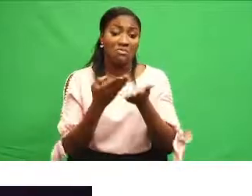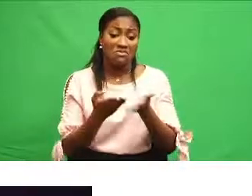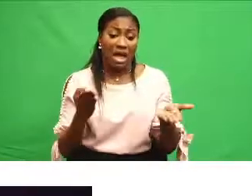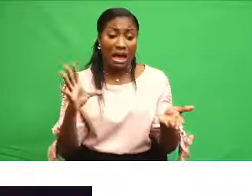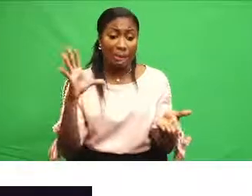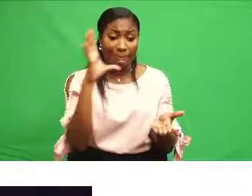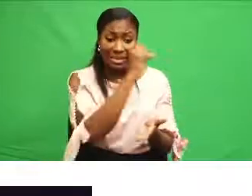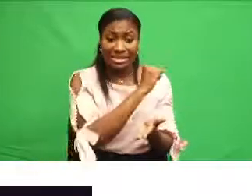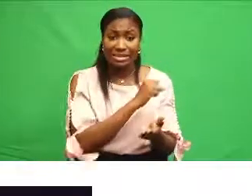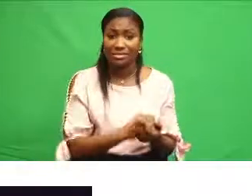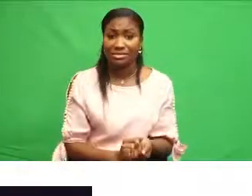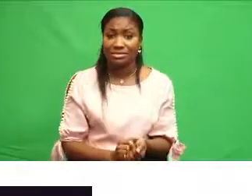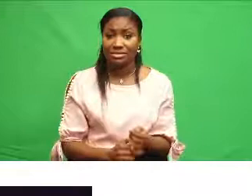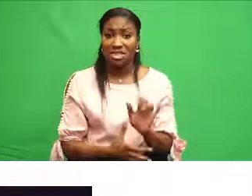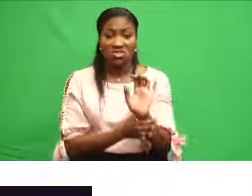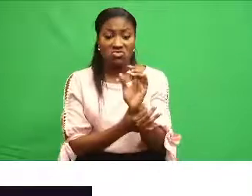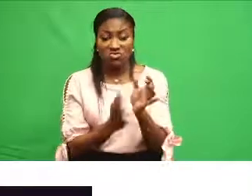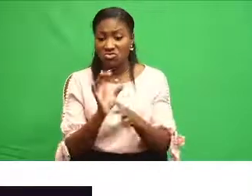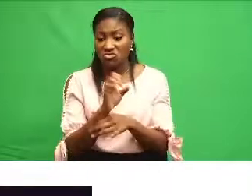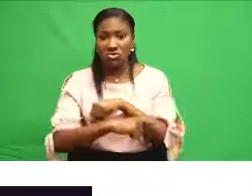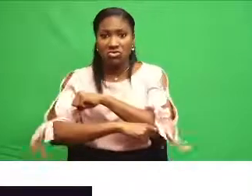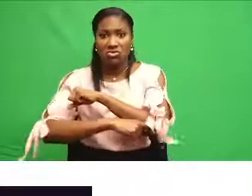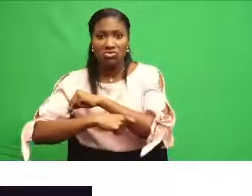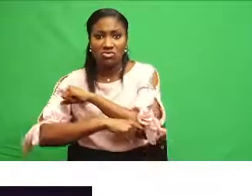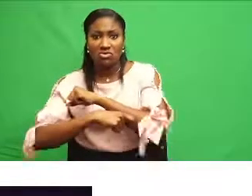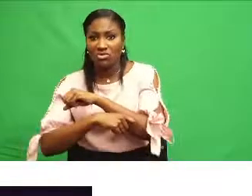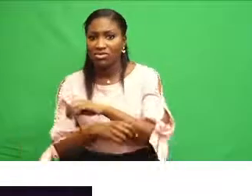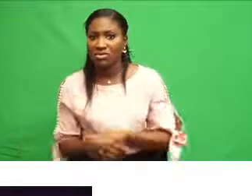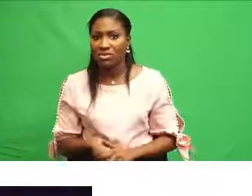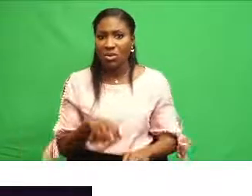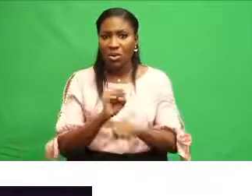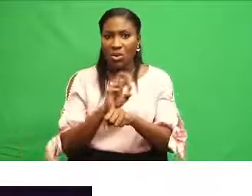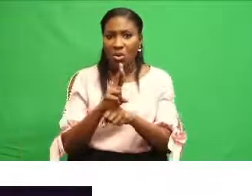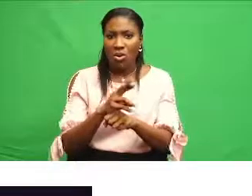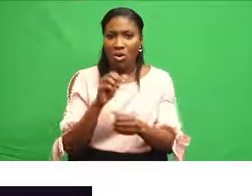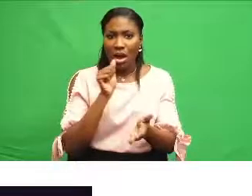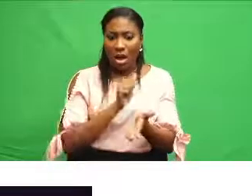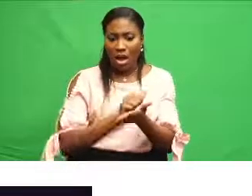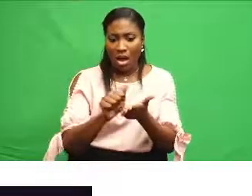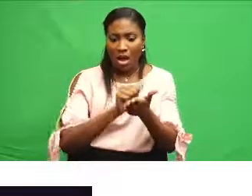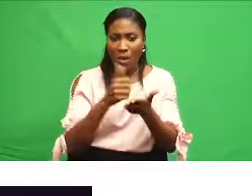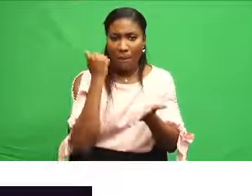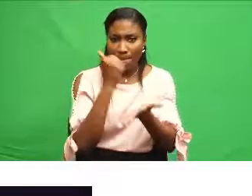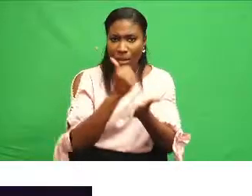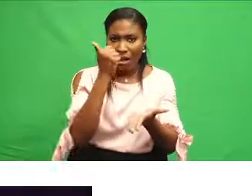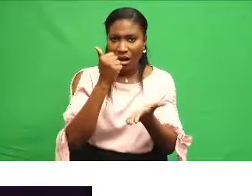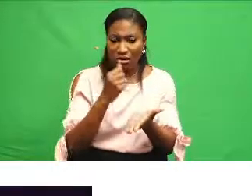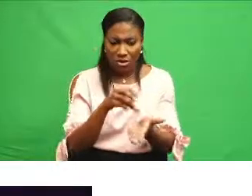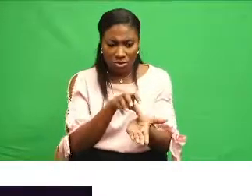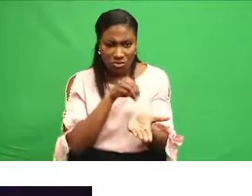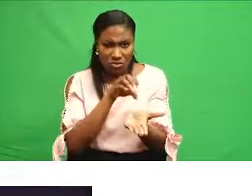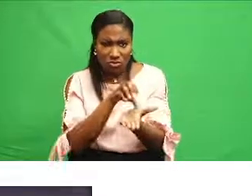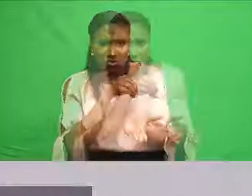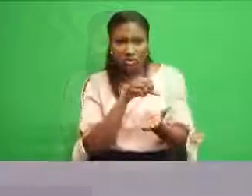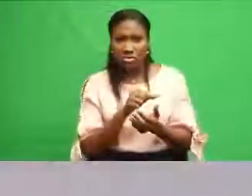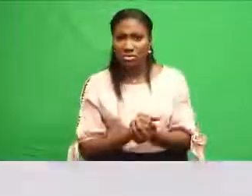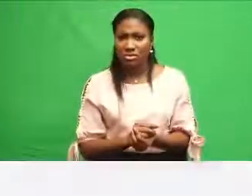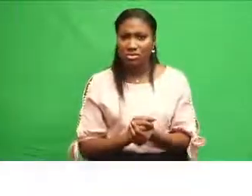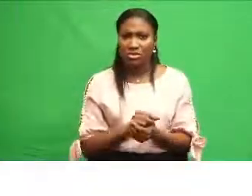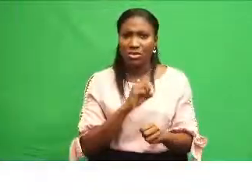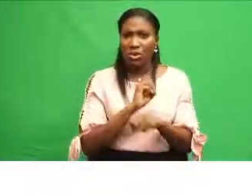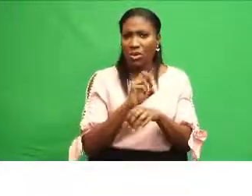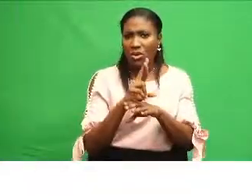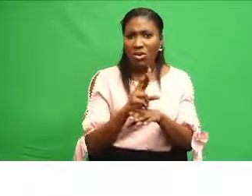example, jewelry, unusual or unexplained banking activity, unpaid bills, eviction or